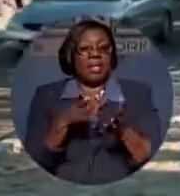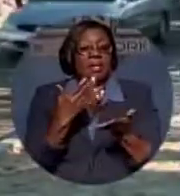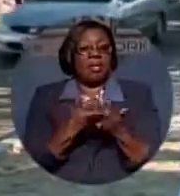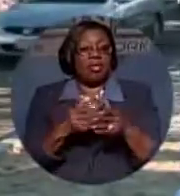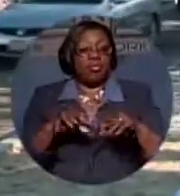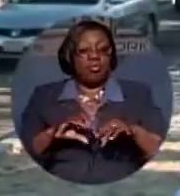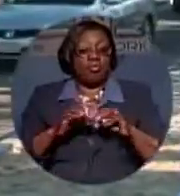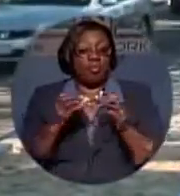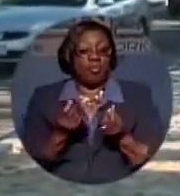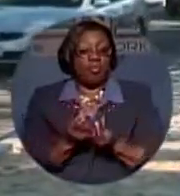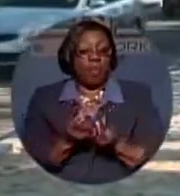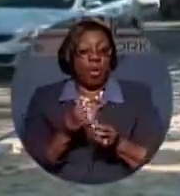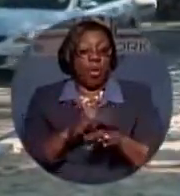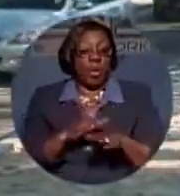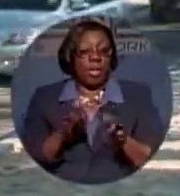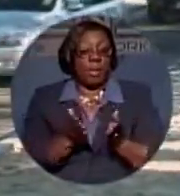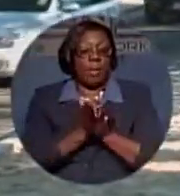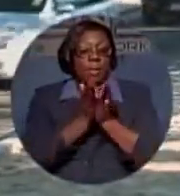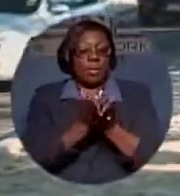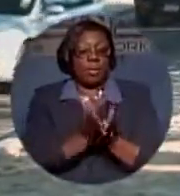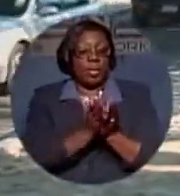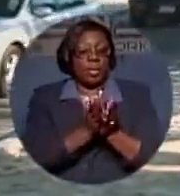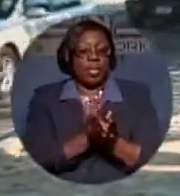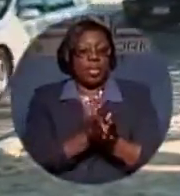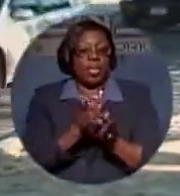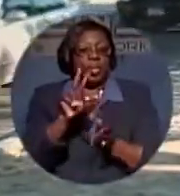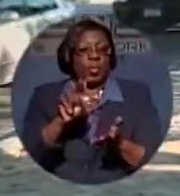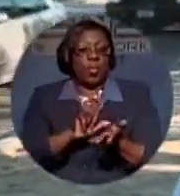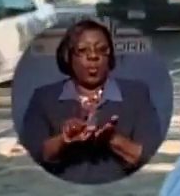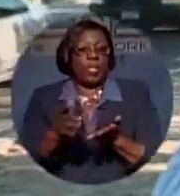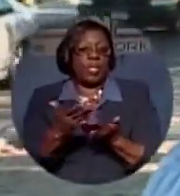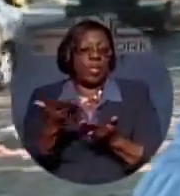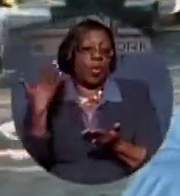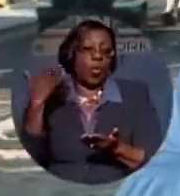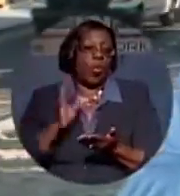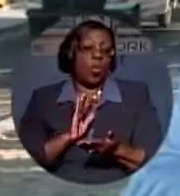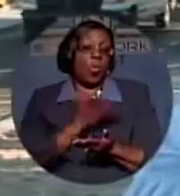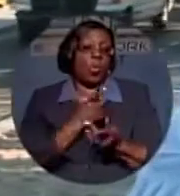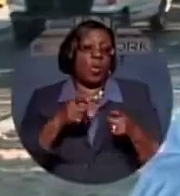crew. We had something to prove because 2 weeks ago we won the